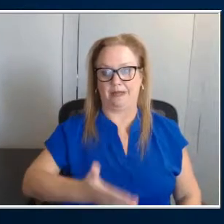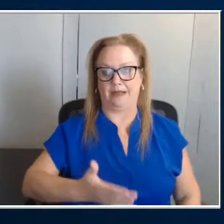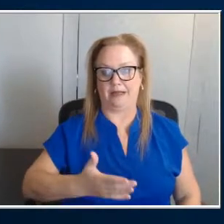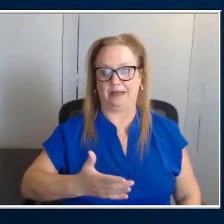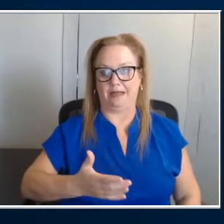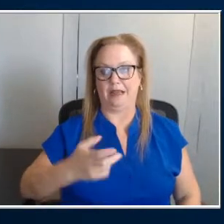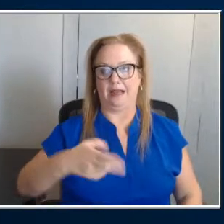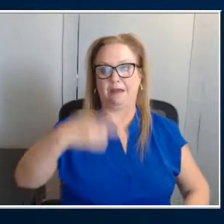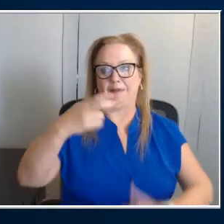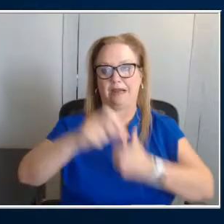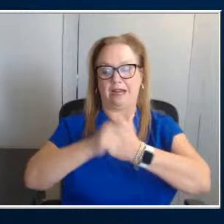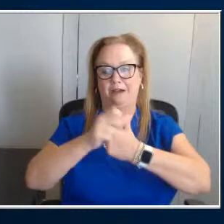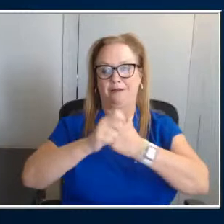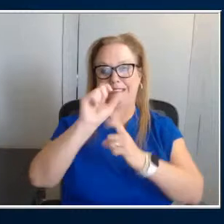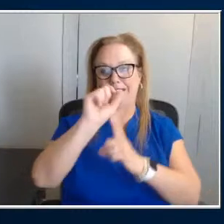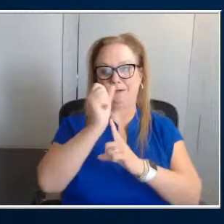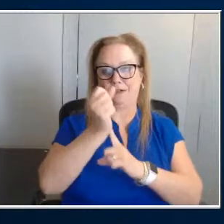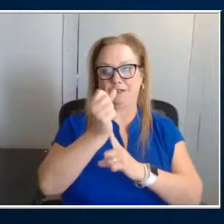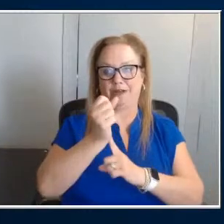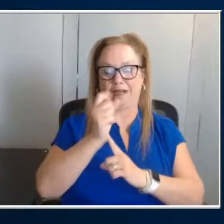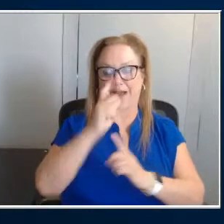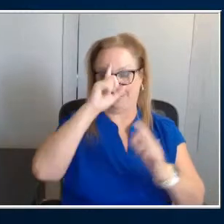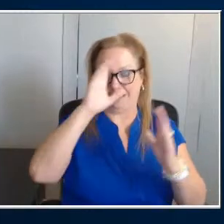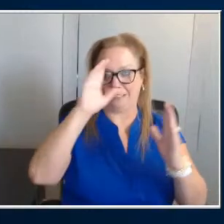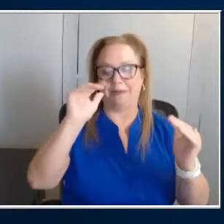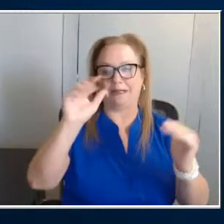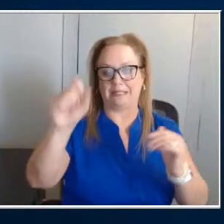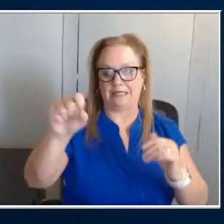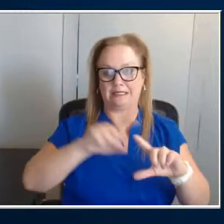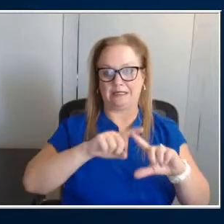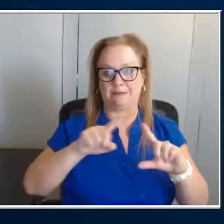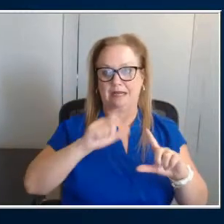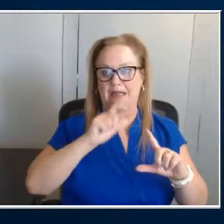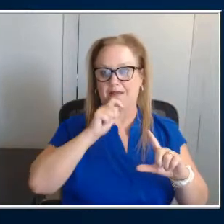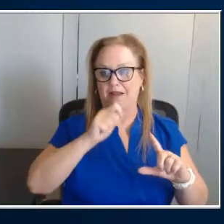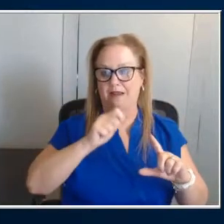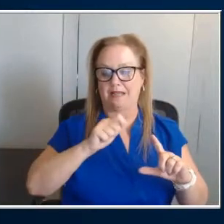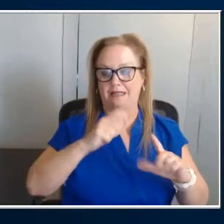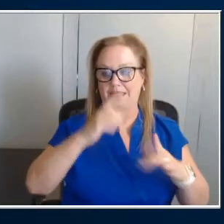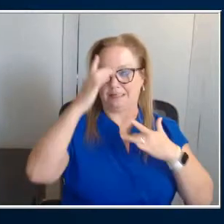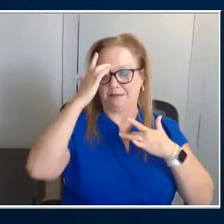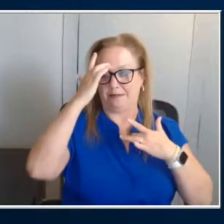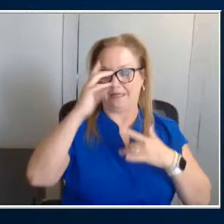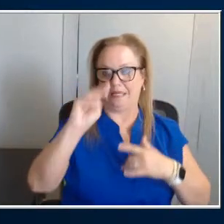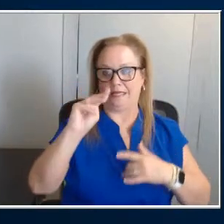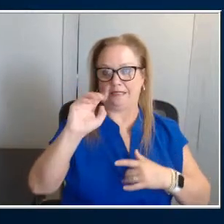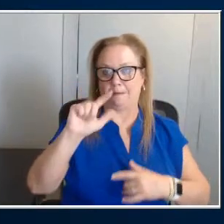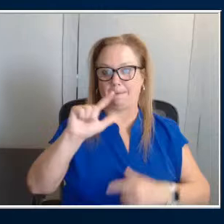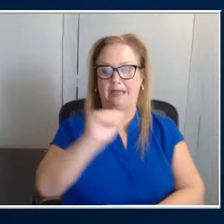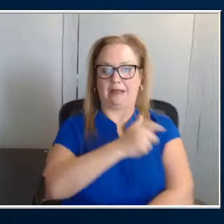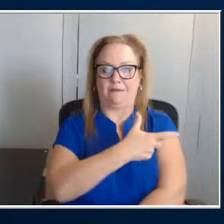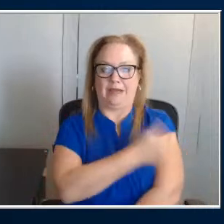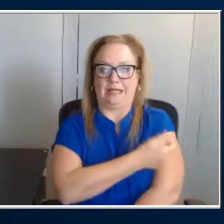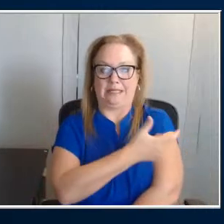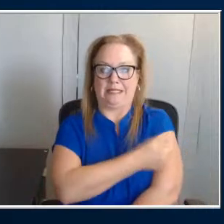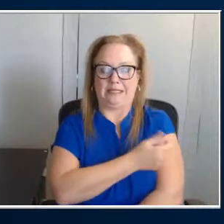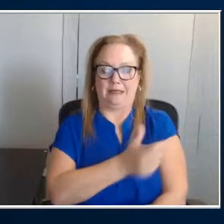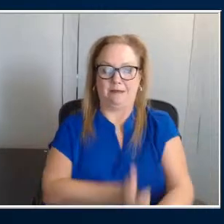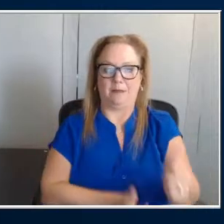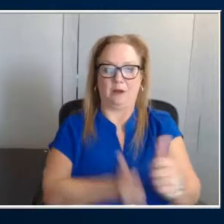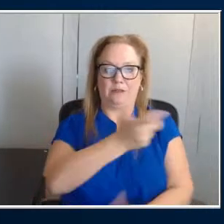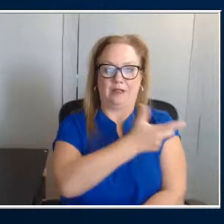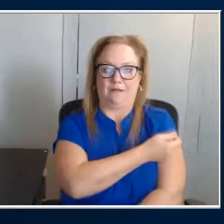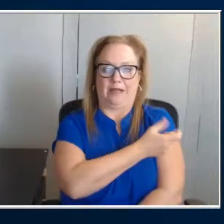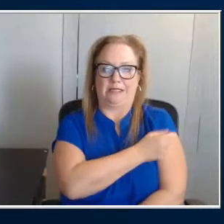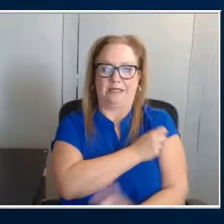high-risk situations that I would expect it, but I have not had He's symptoms. also megavax. He's the most vaccinated person on the planet, and I think